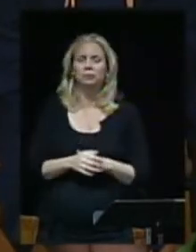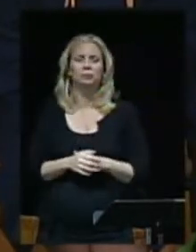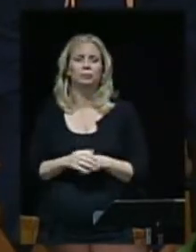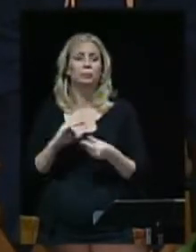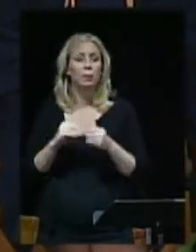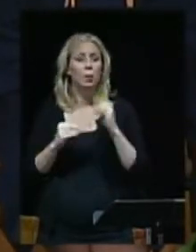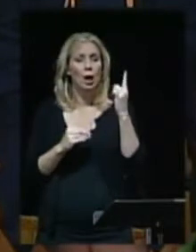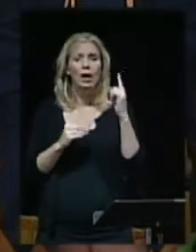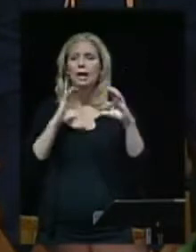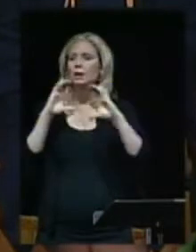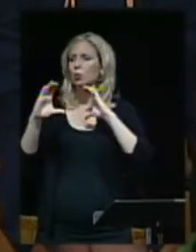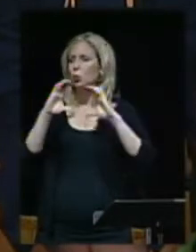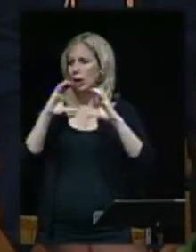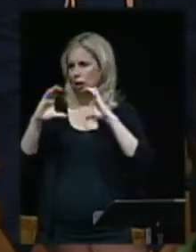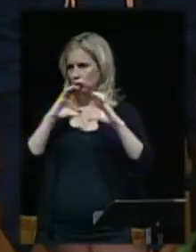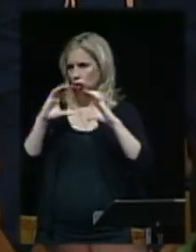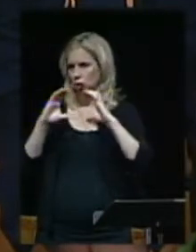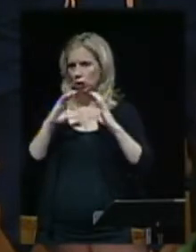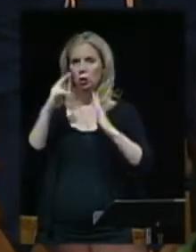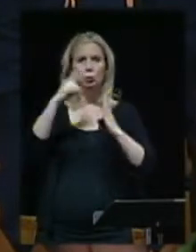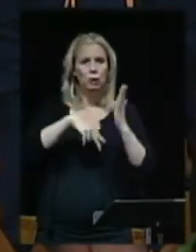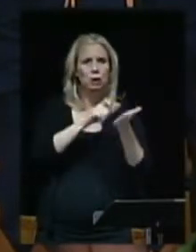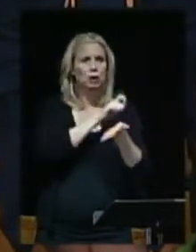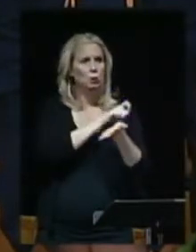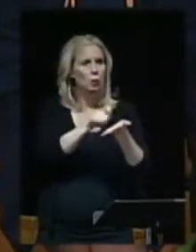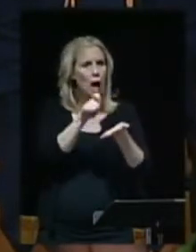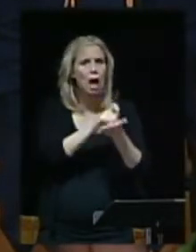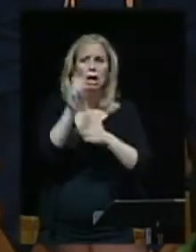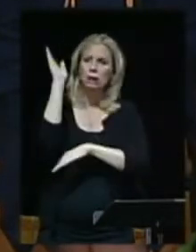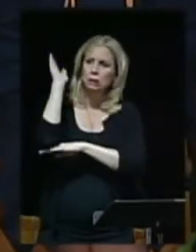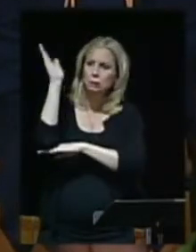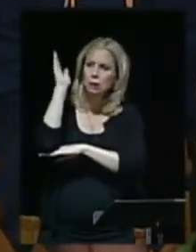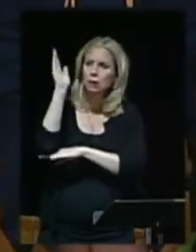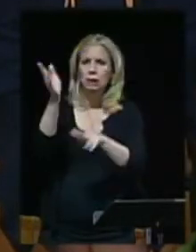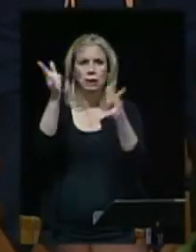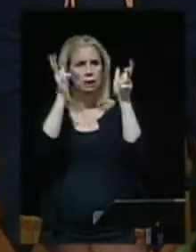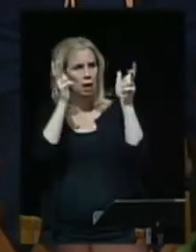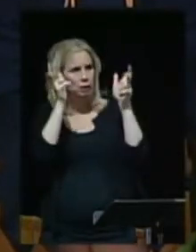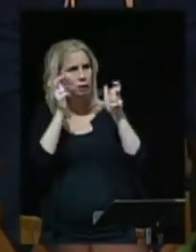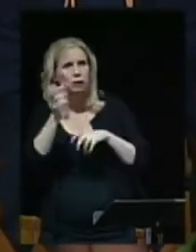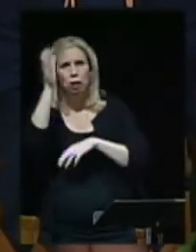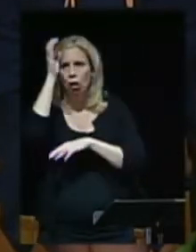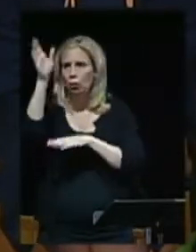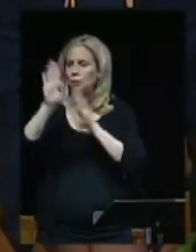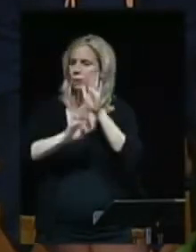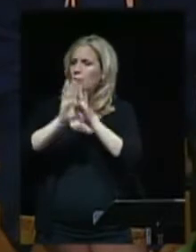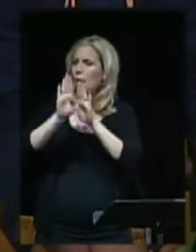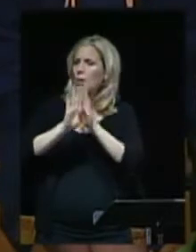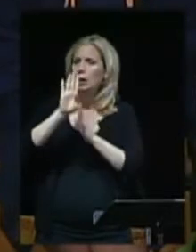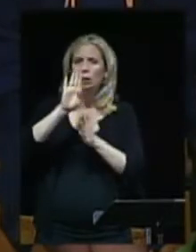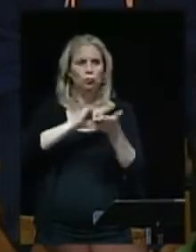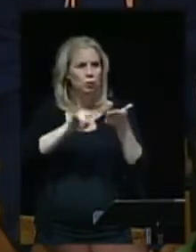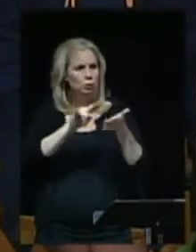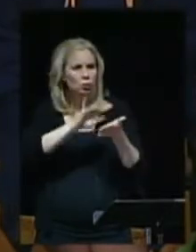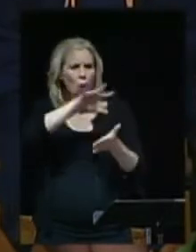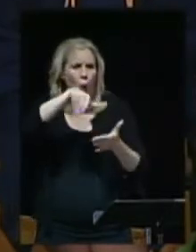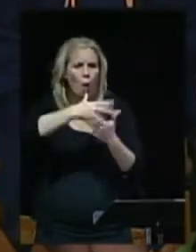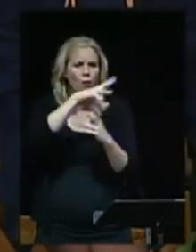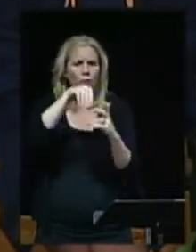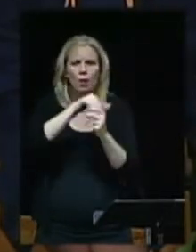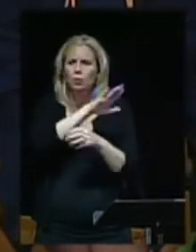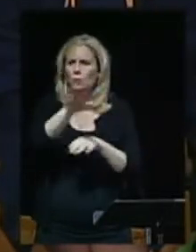Number one, communication. Reading, writing, speaking, listening, concept development, and research will all play a critical role in your ability to